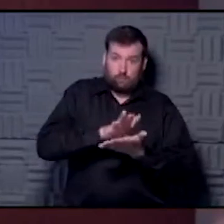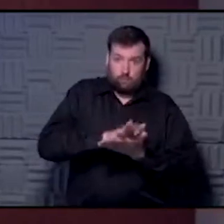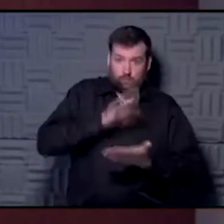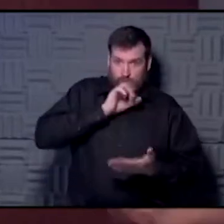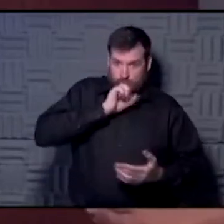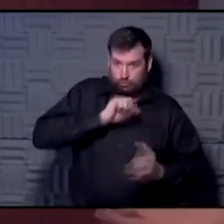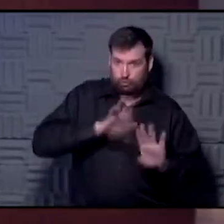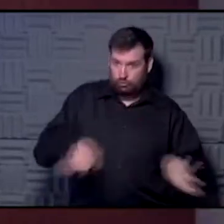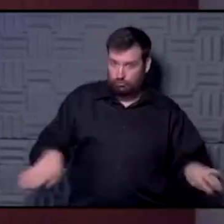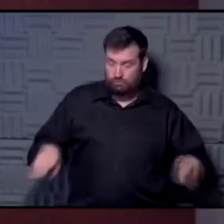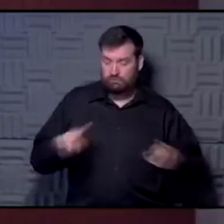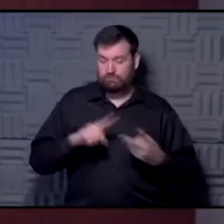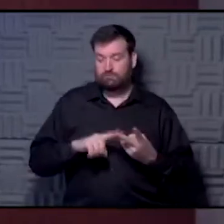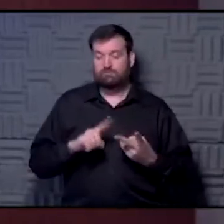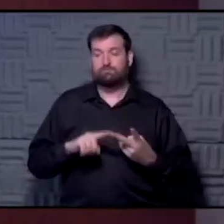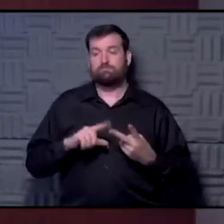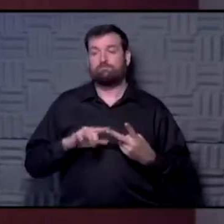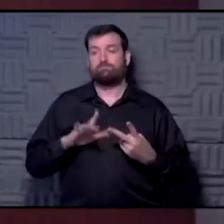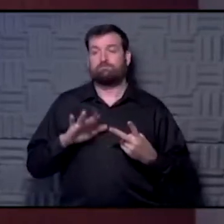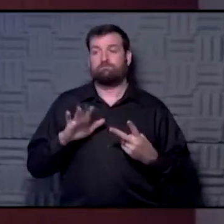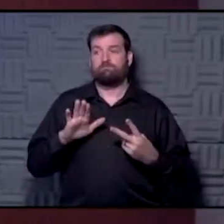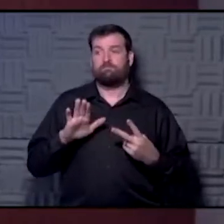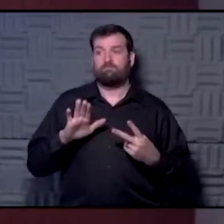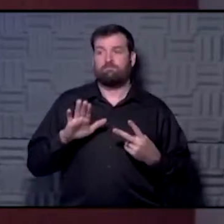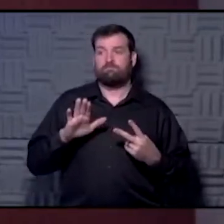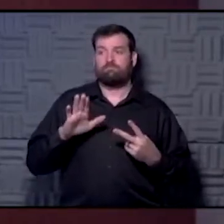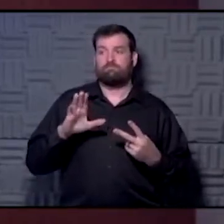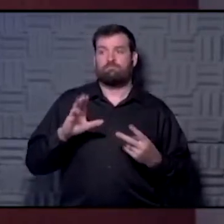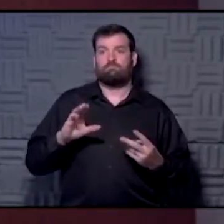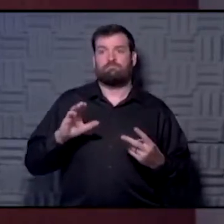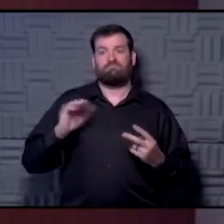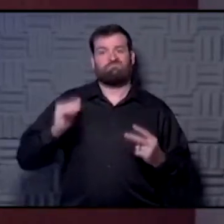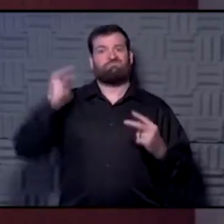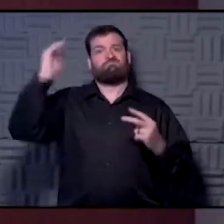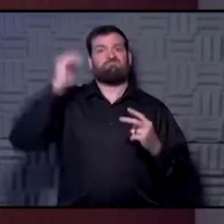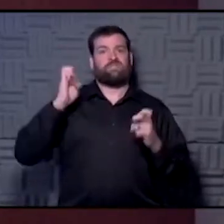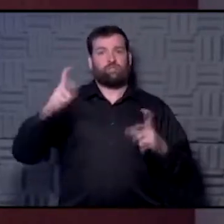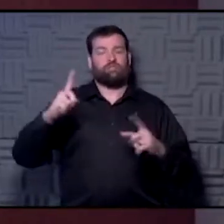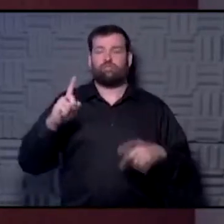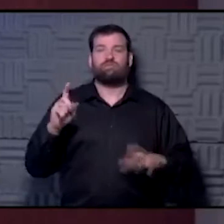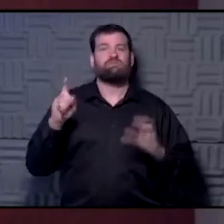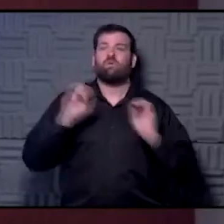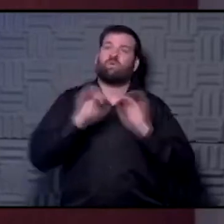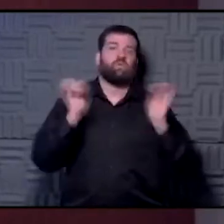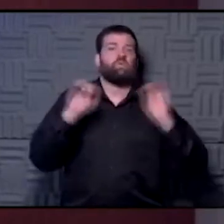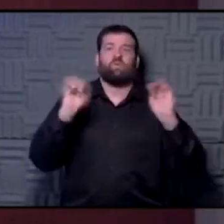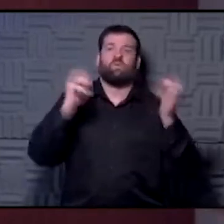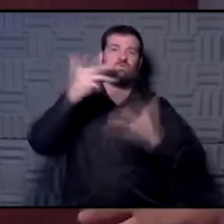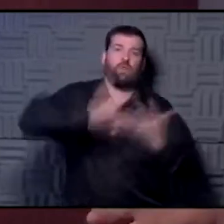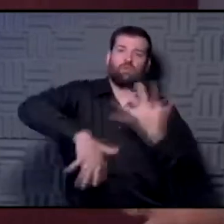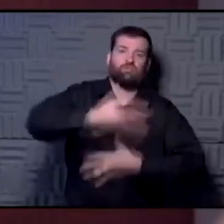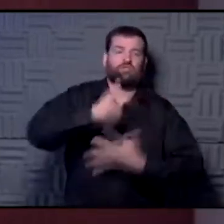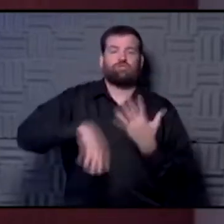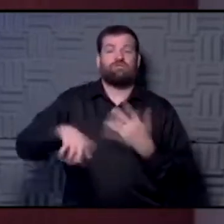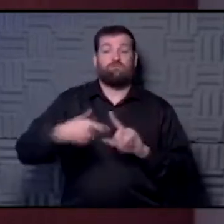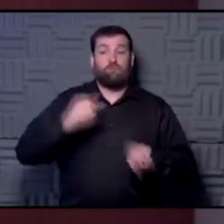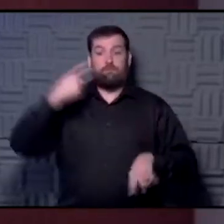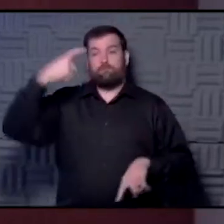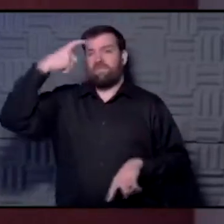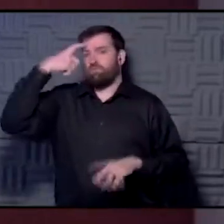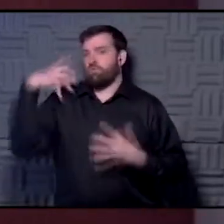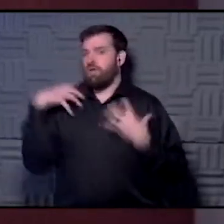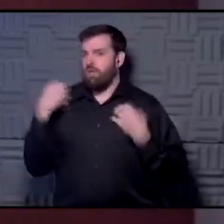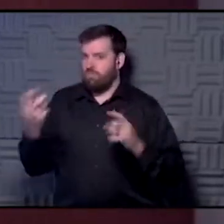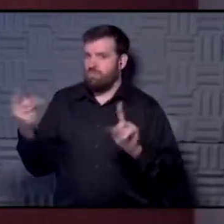and even the higher education, not being able to have that socialization, what does that have from a mental health perspective,